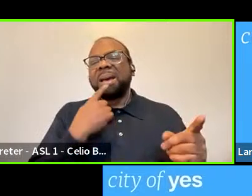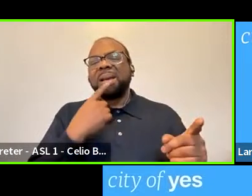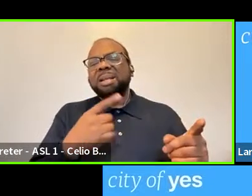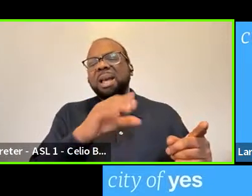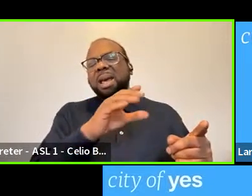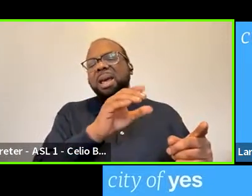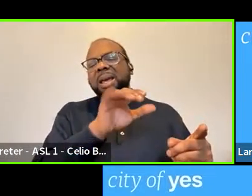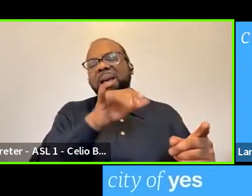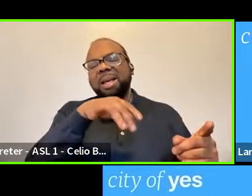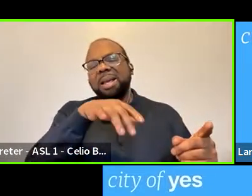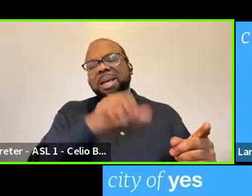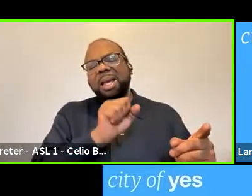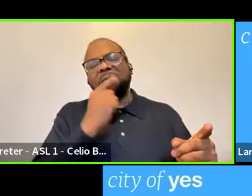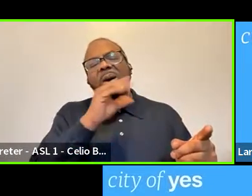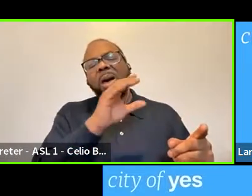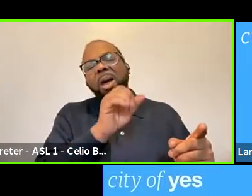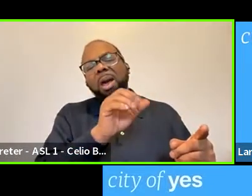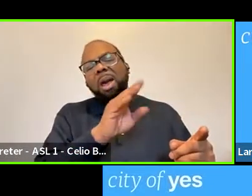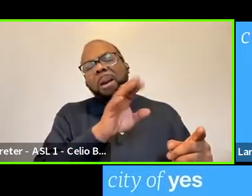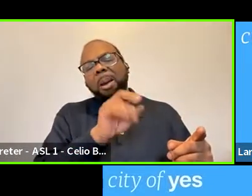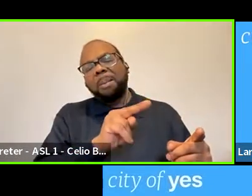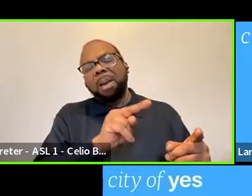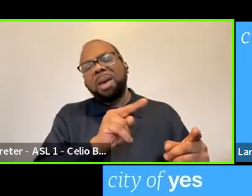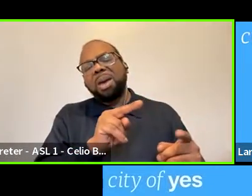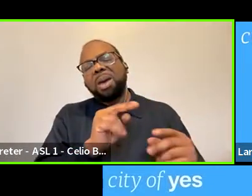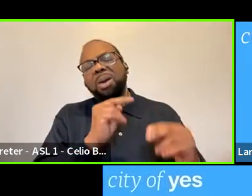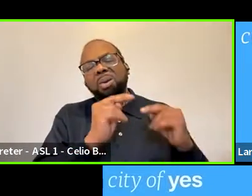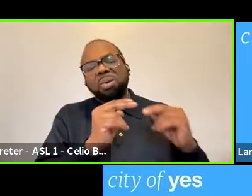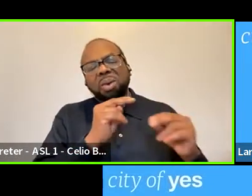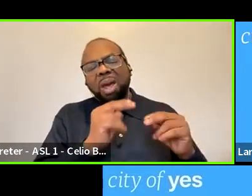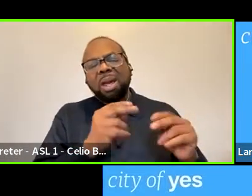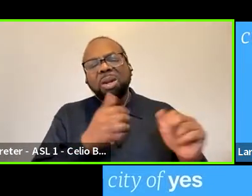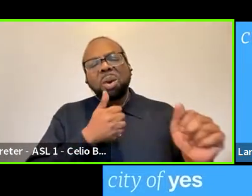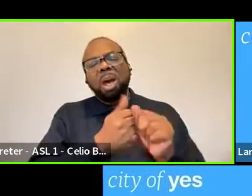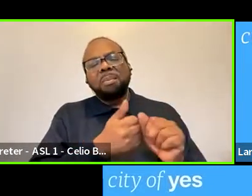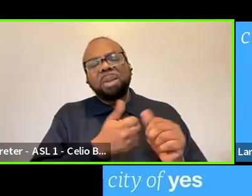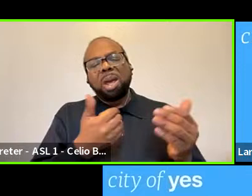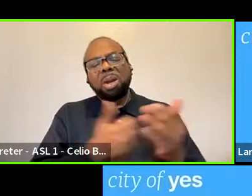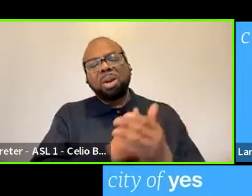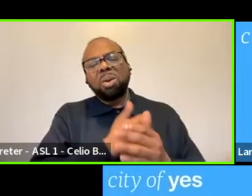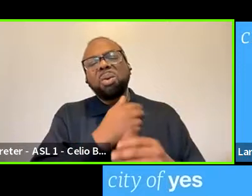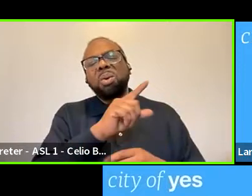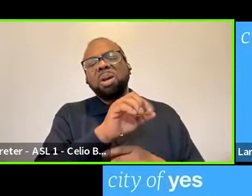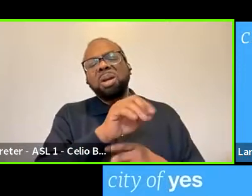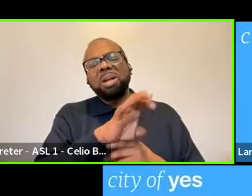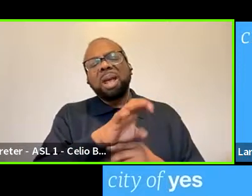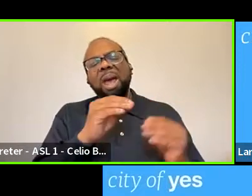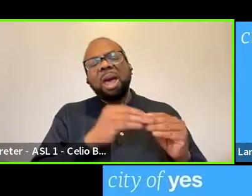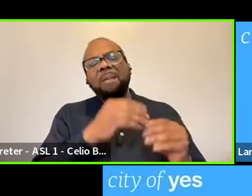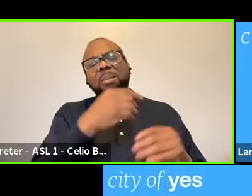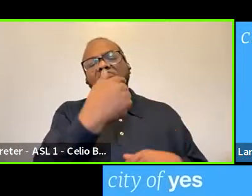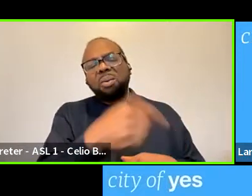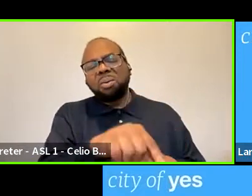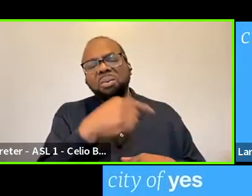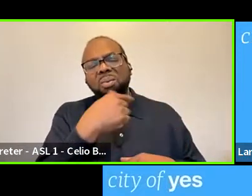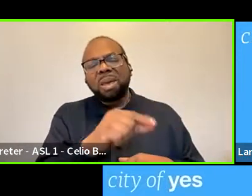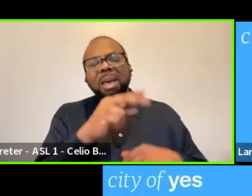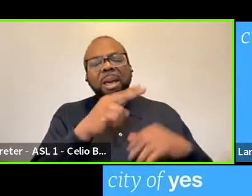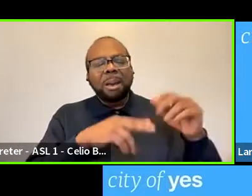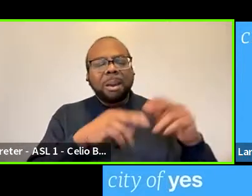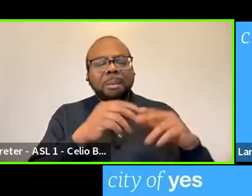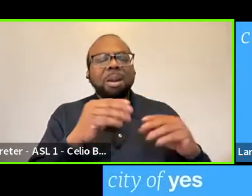neutrality, was directly focused on updating our zoning to make sure that we can have greener buildings and a greener energy grid.